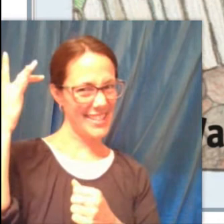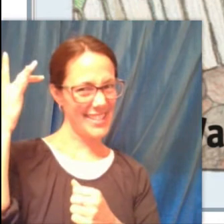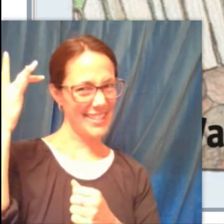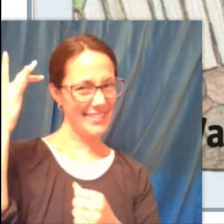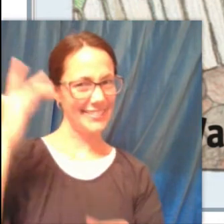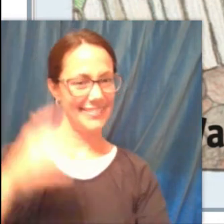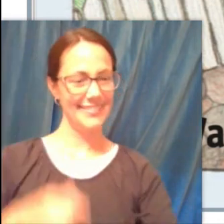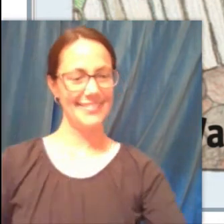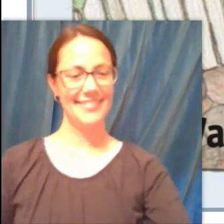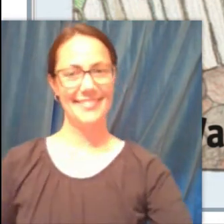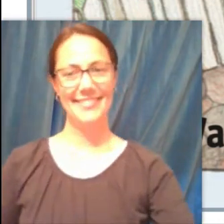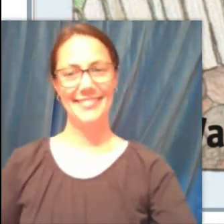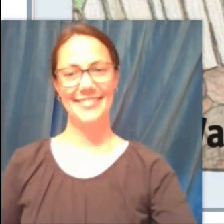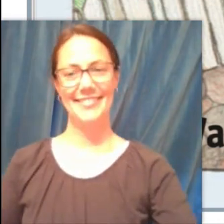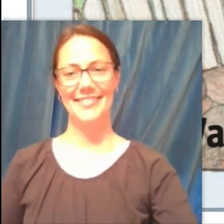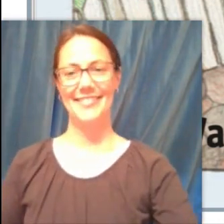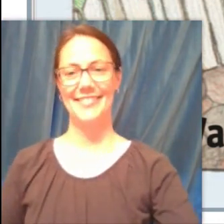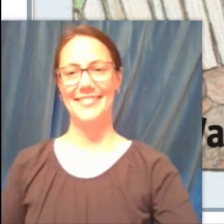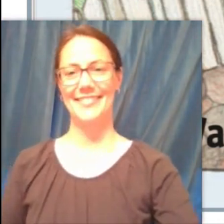Forgets.